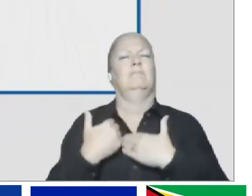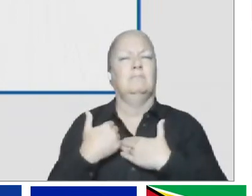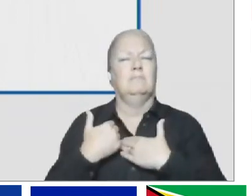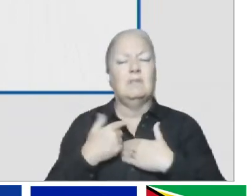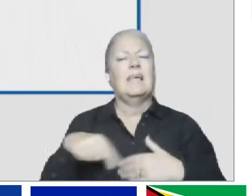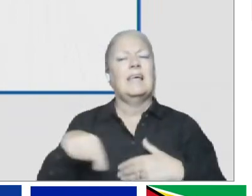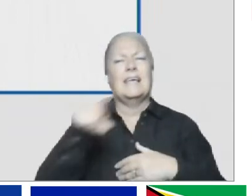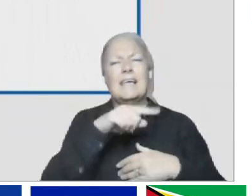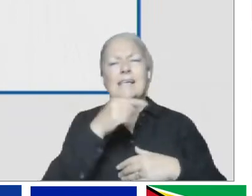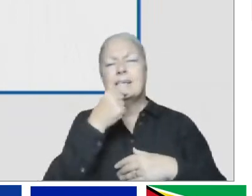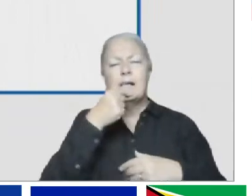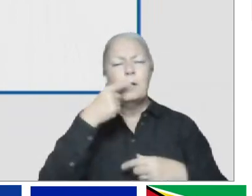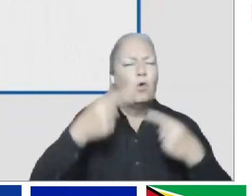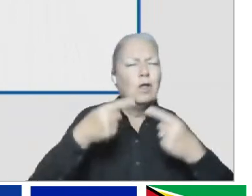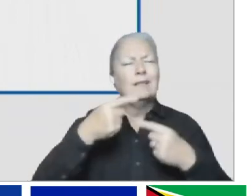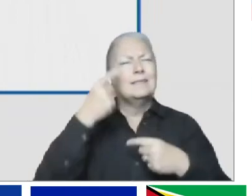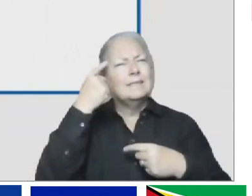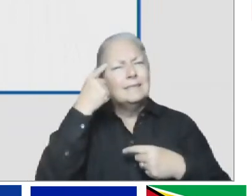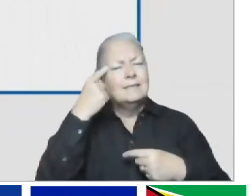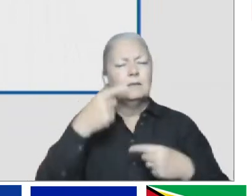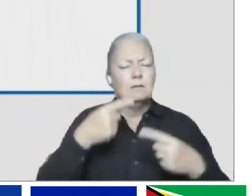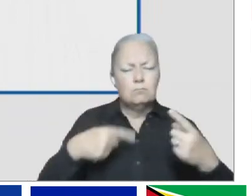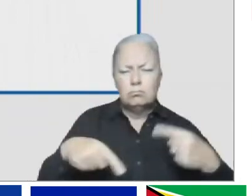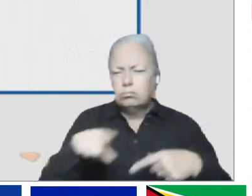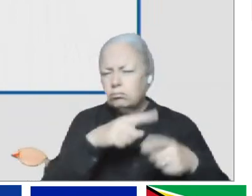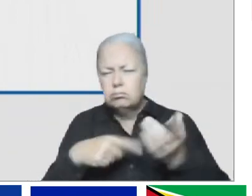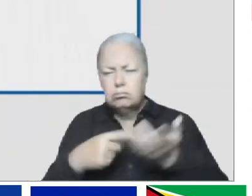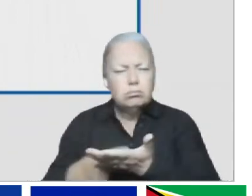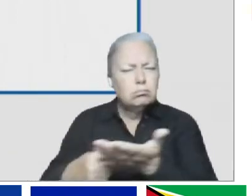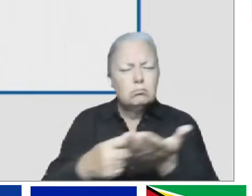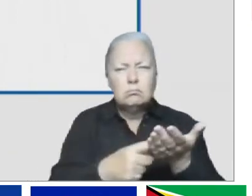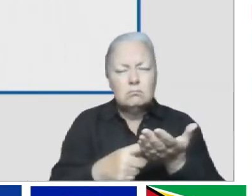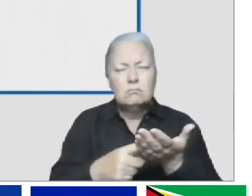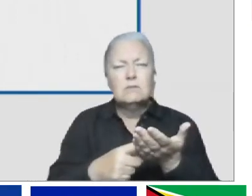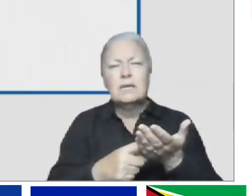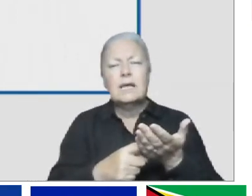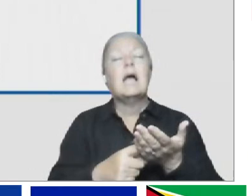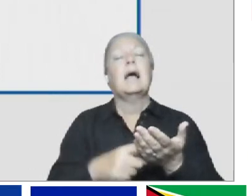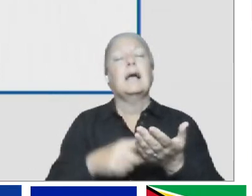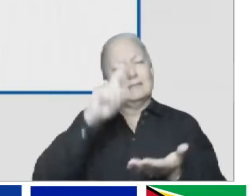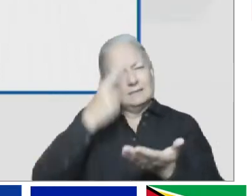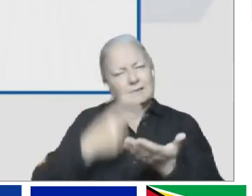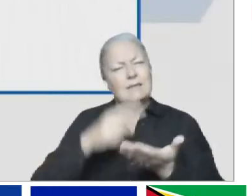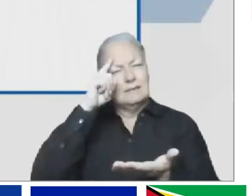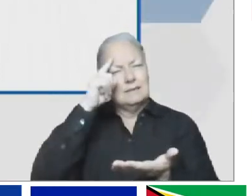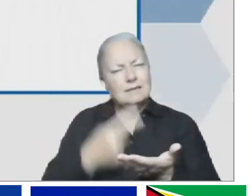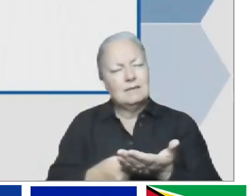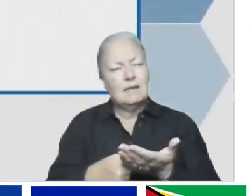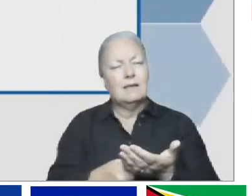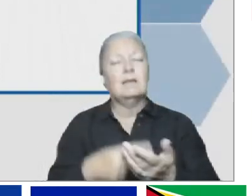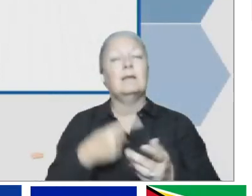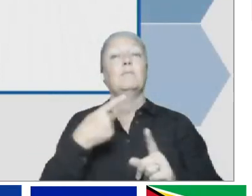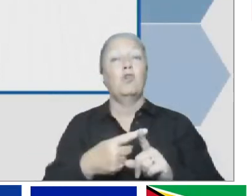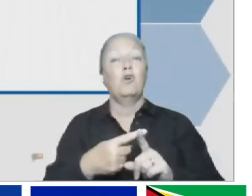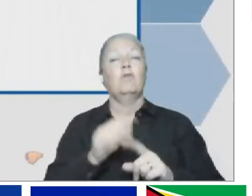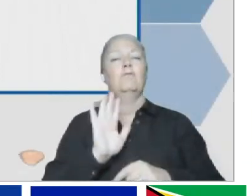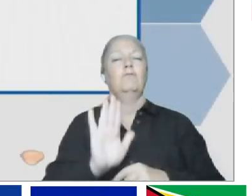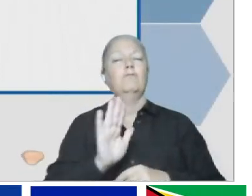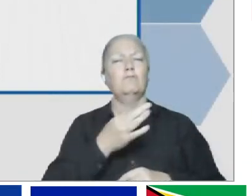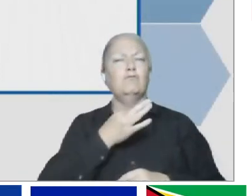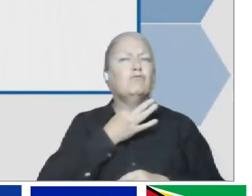arguments. Risks are also systemic and also based on their characteristics. Territories may